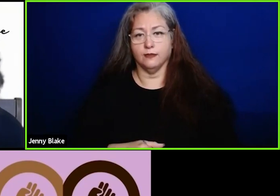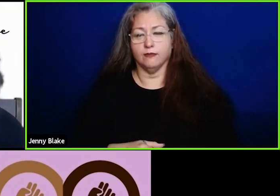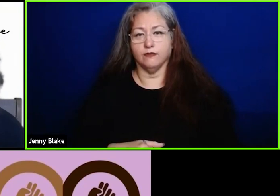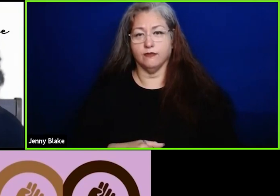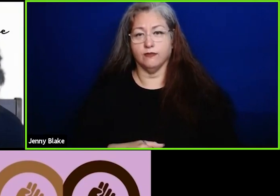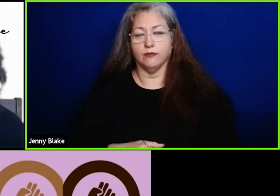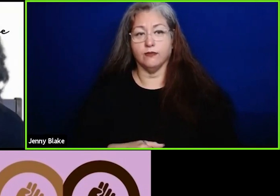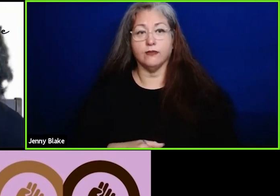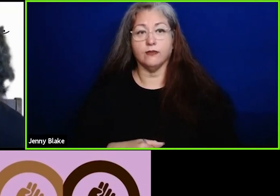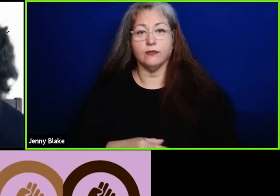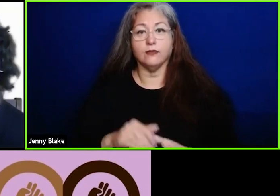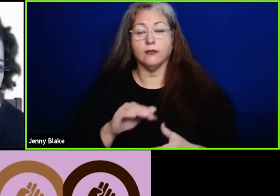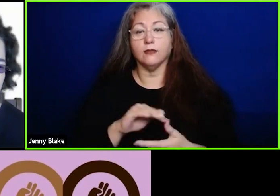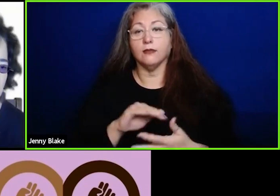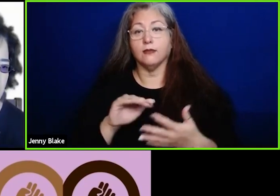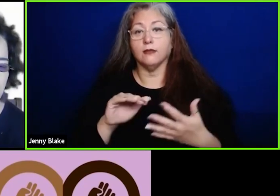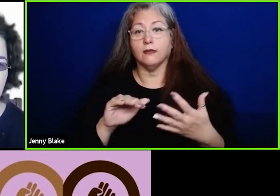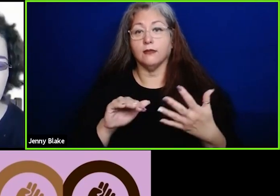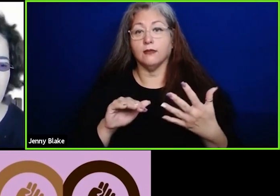The next